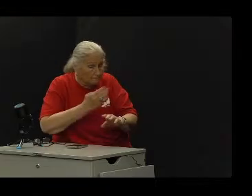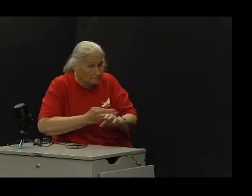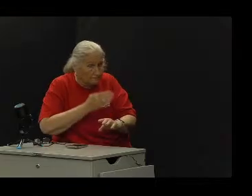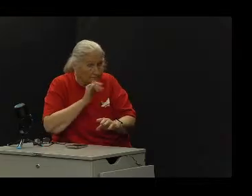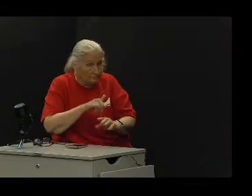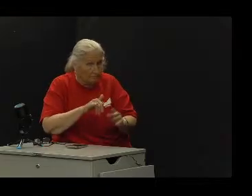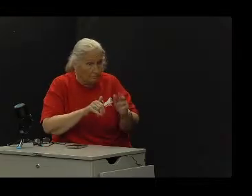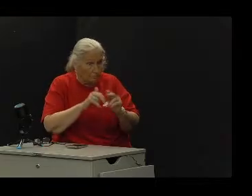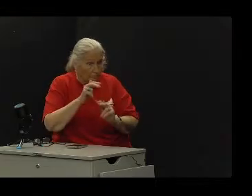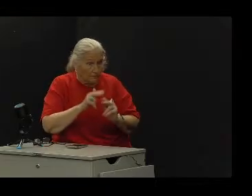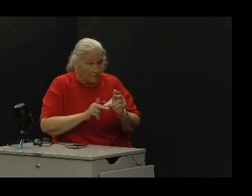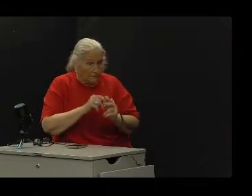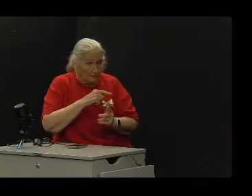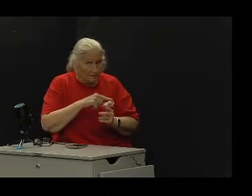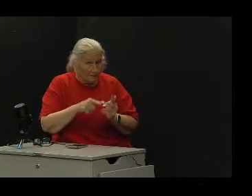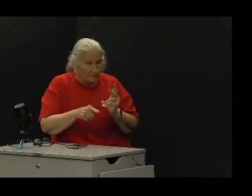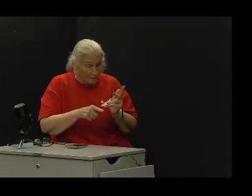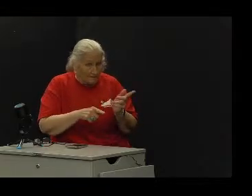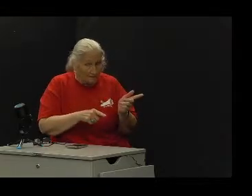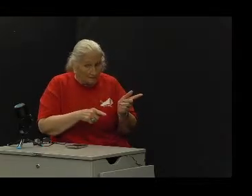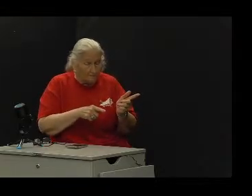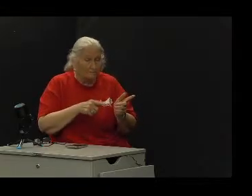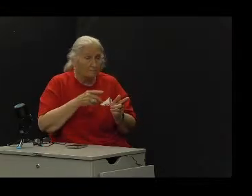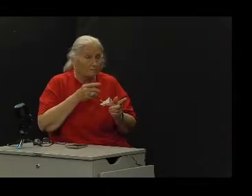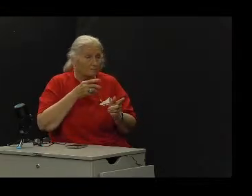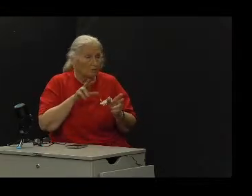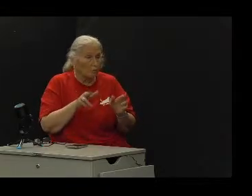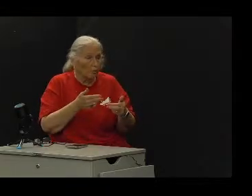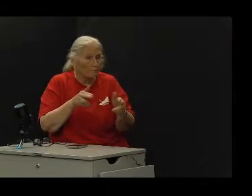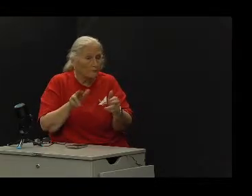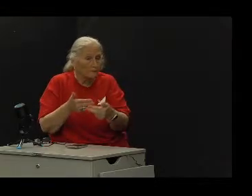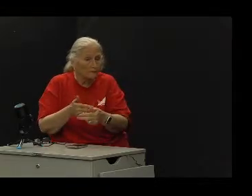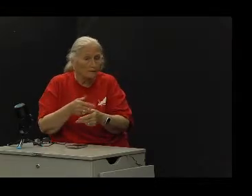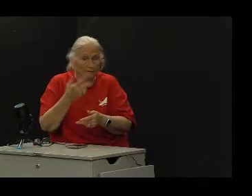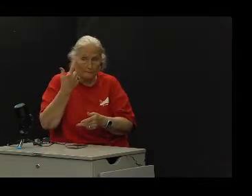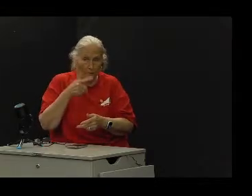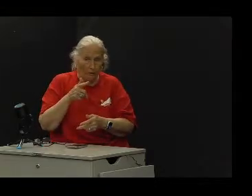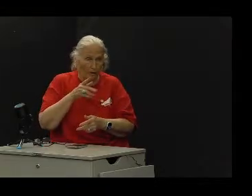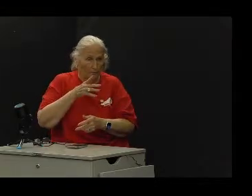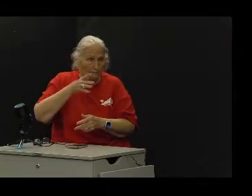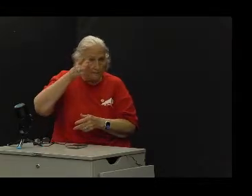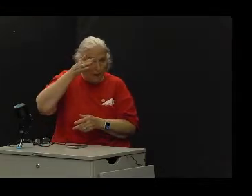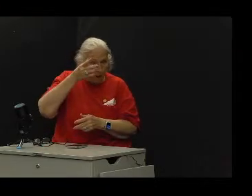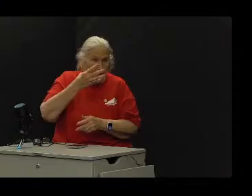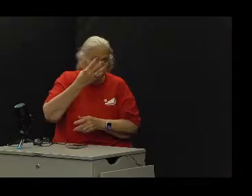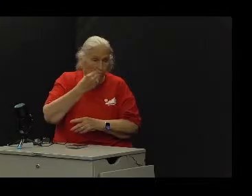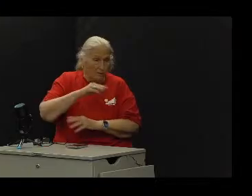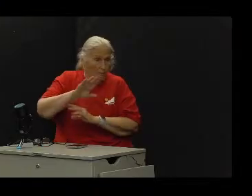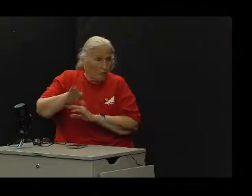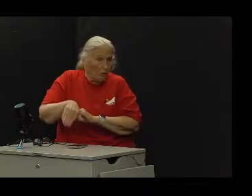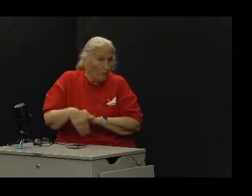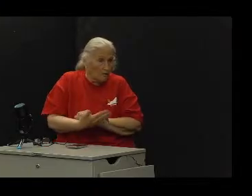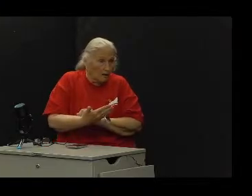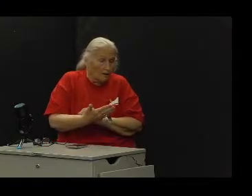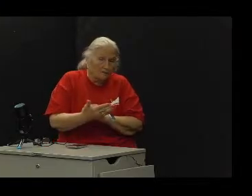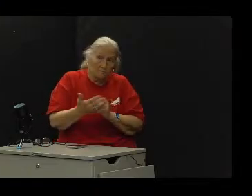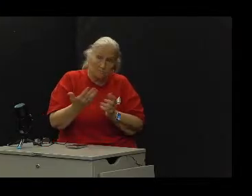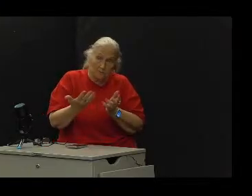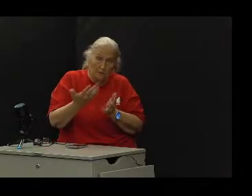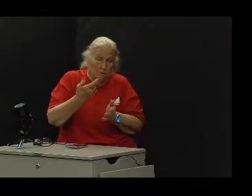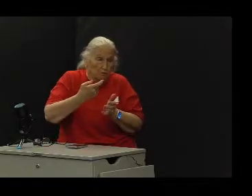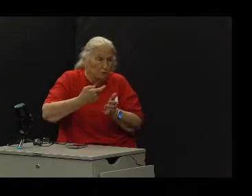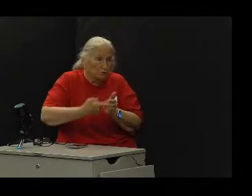perhaps even getting one of the buildings renovated to hold sleepovers in case parents need to